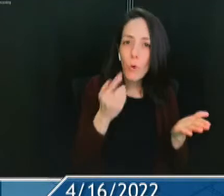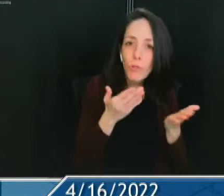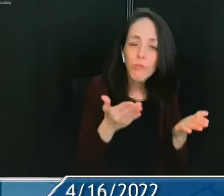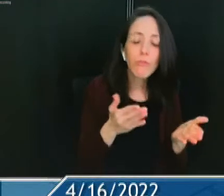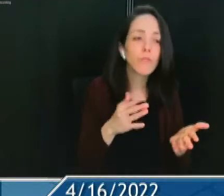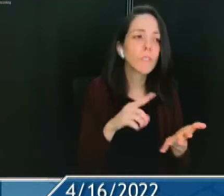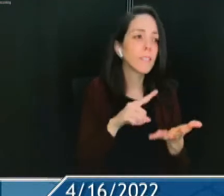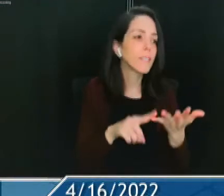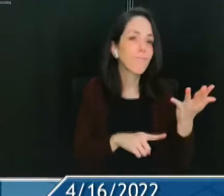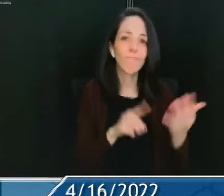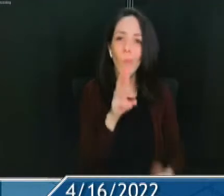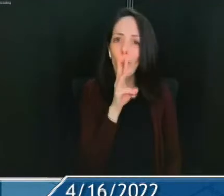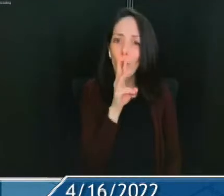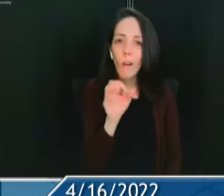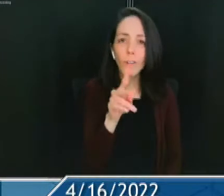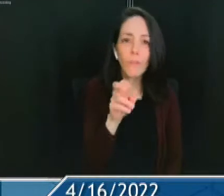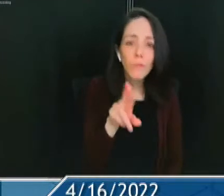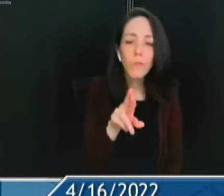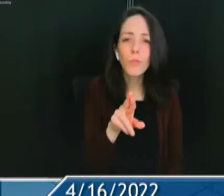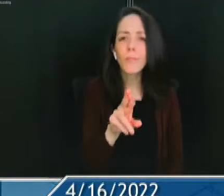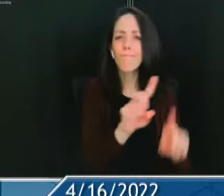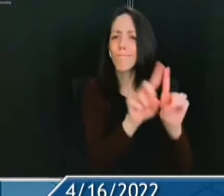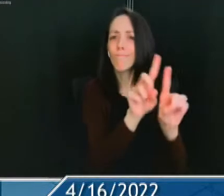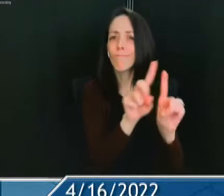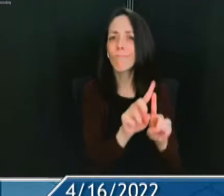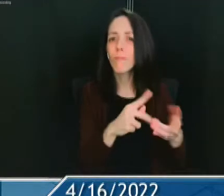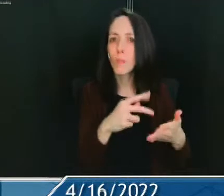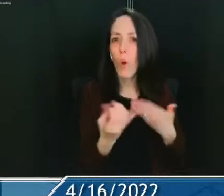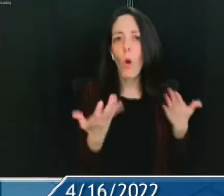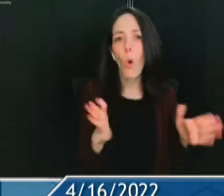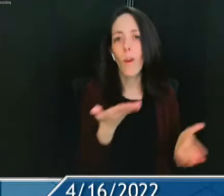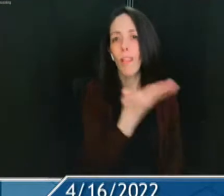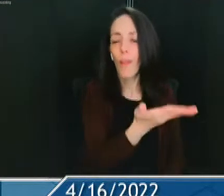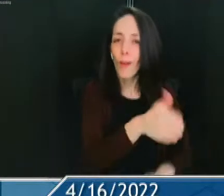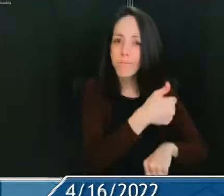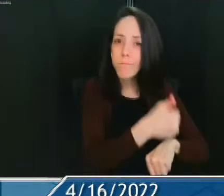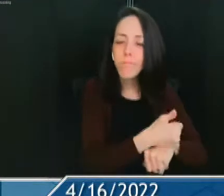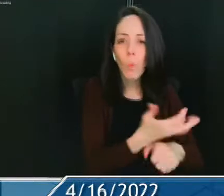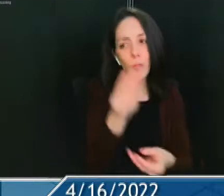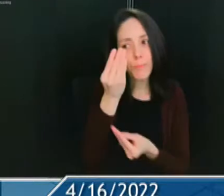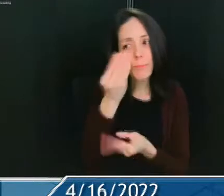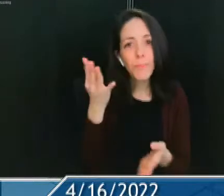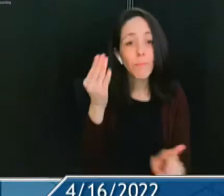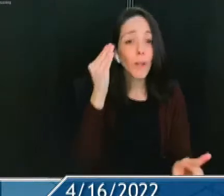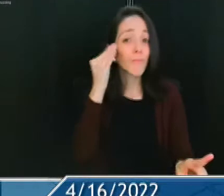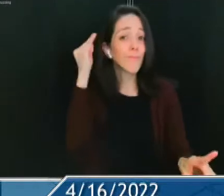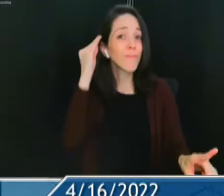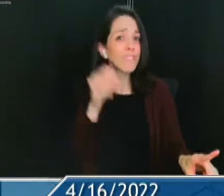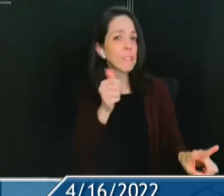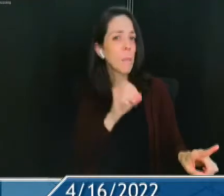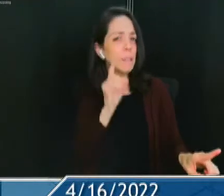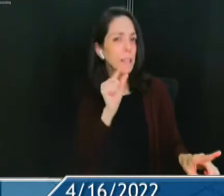sewer rate payer dollars. So just like to share that. And then if you can go to the next slide, you can see this is how,